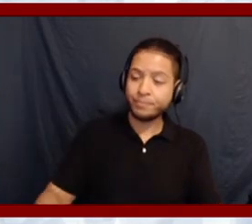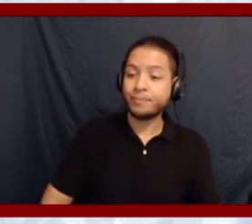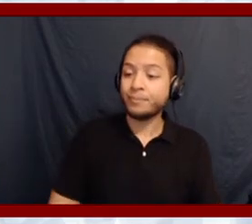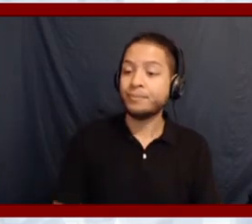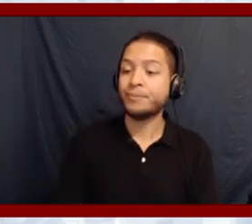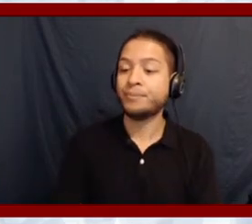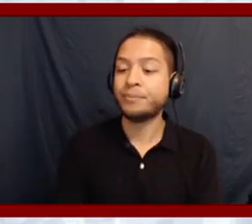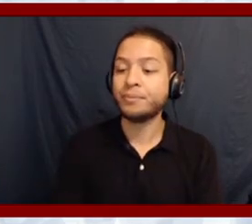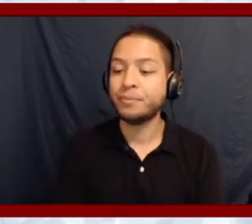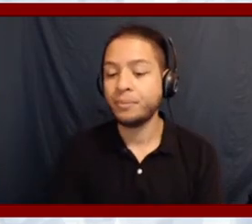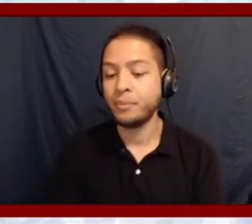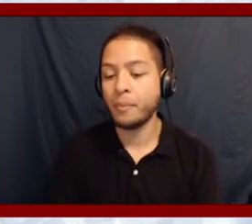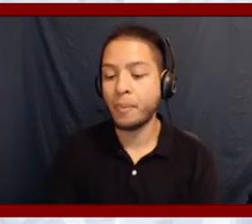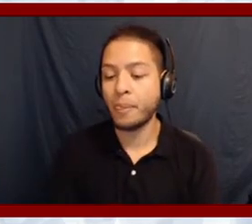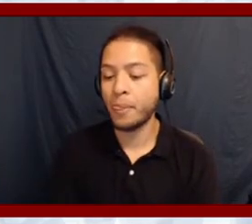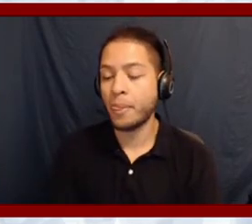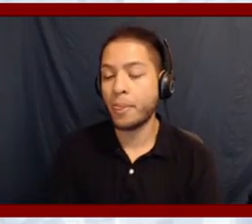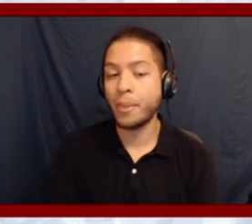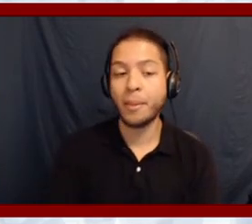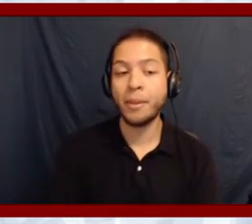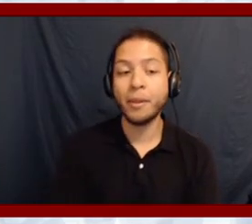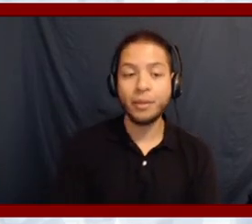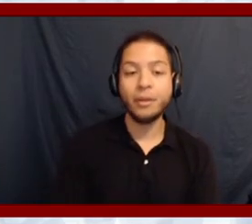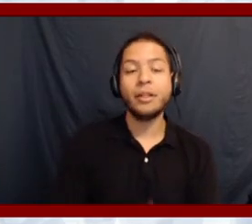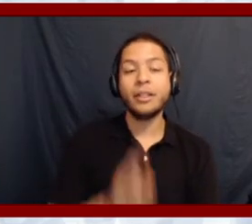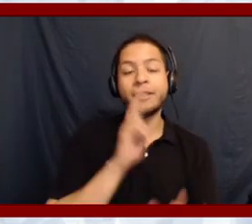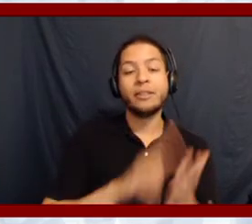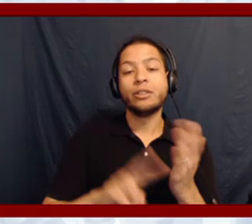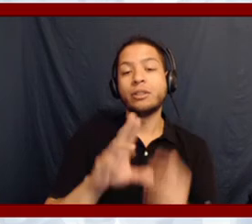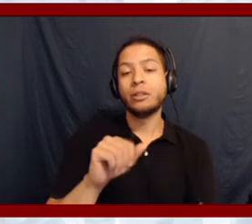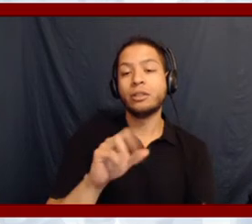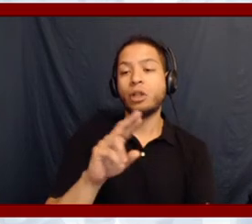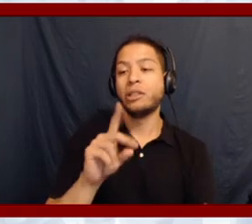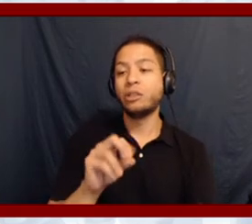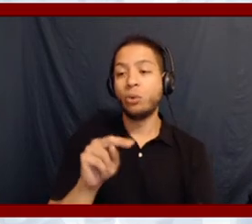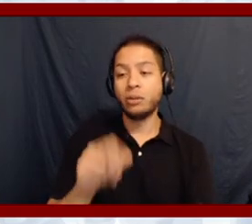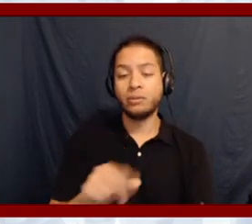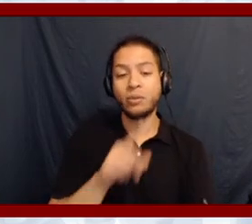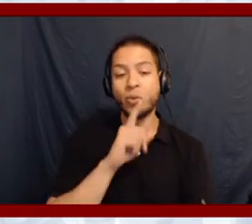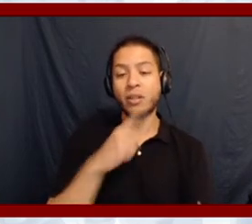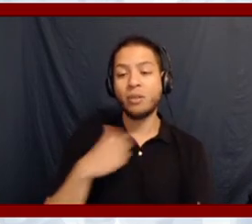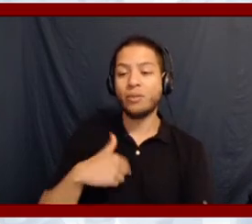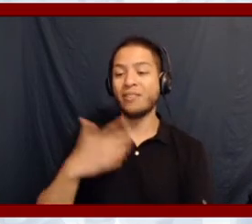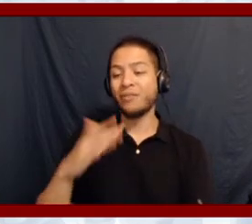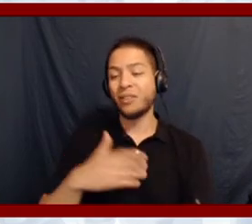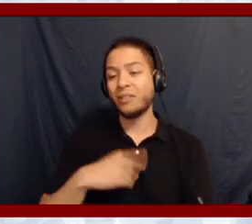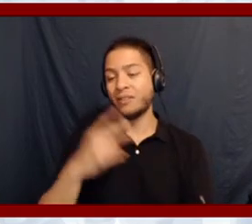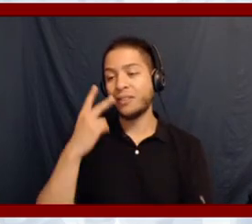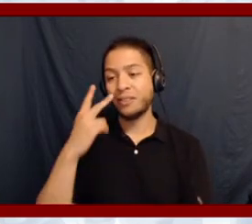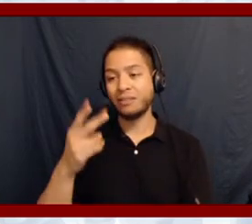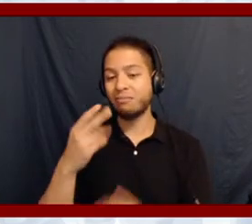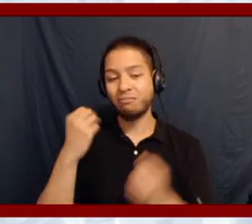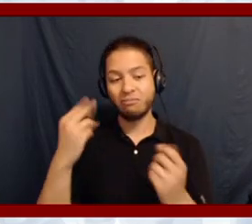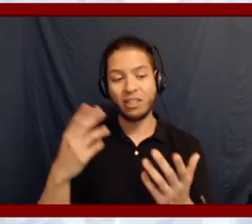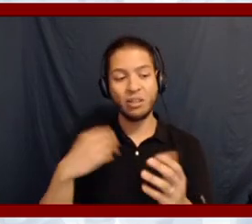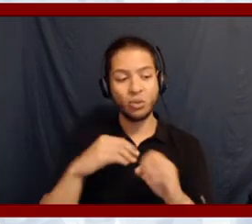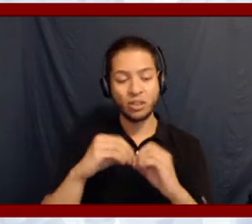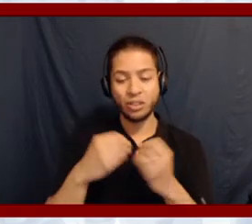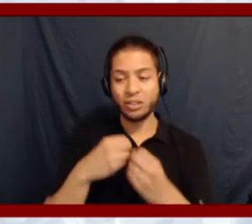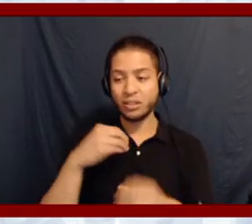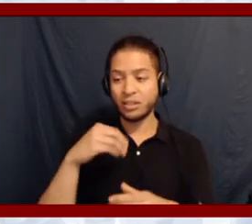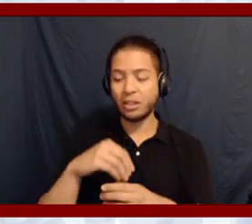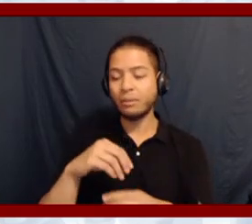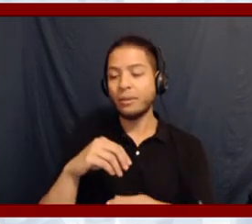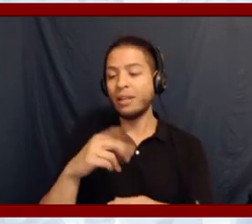You know, we've seen HBCUs across the country really step up. As you mentioned before, the COVID-19